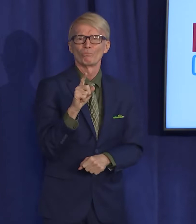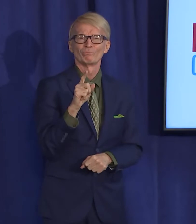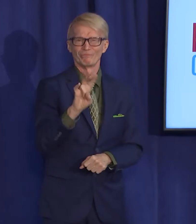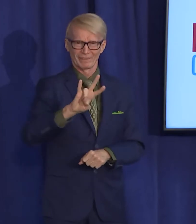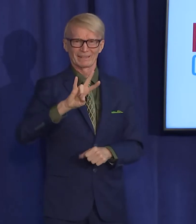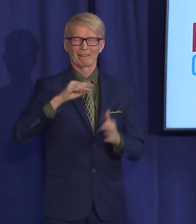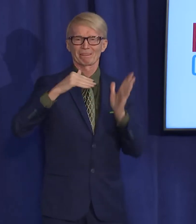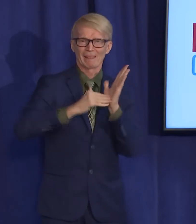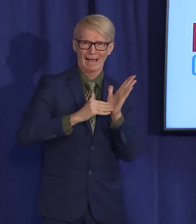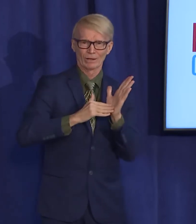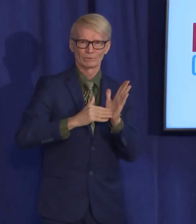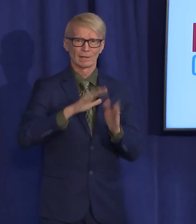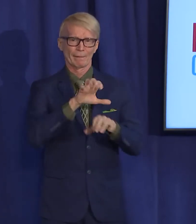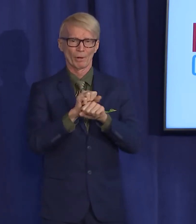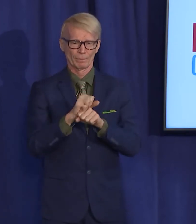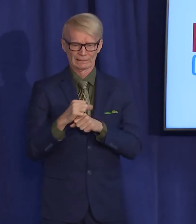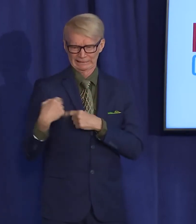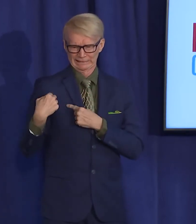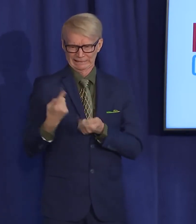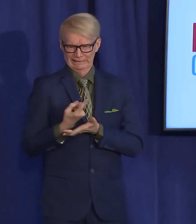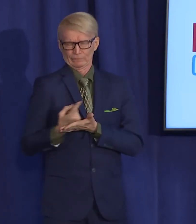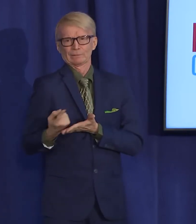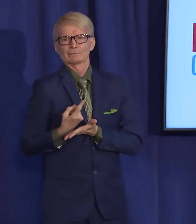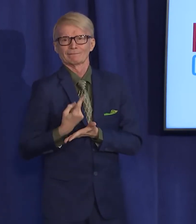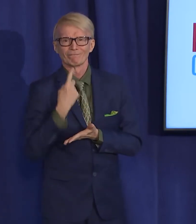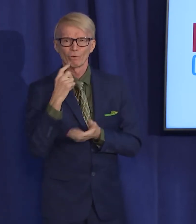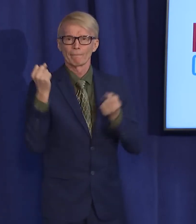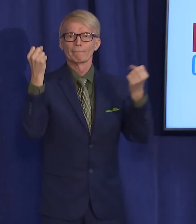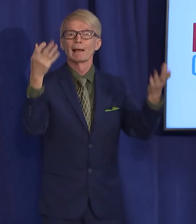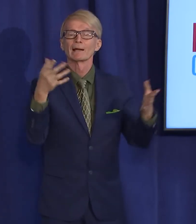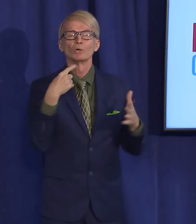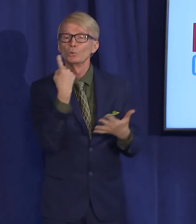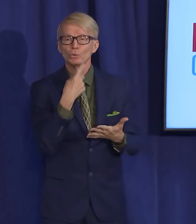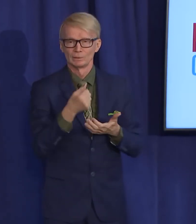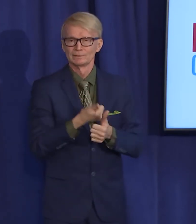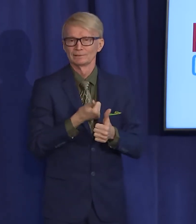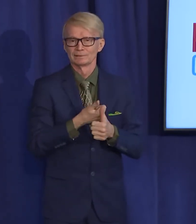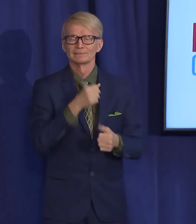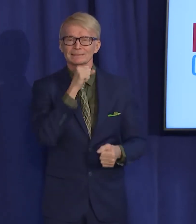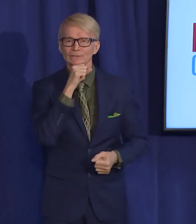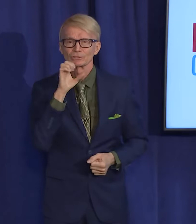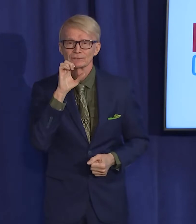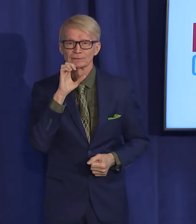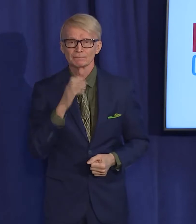in the last few days, many for seniors. I want to thank those folks, and again,